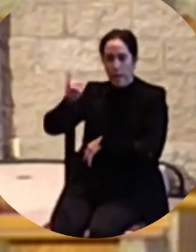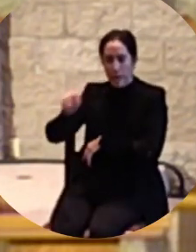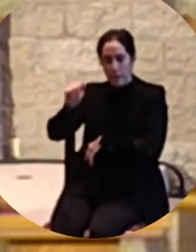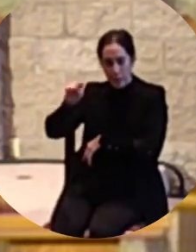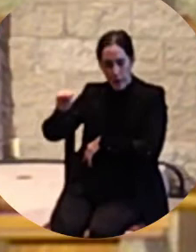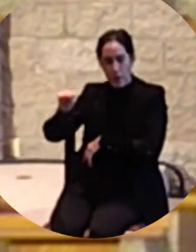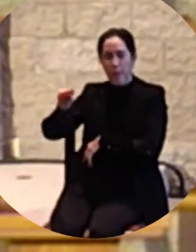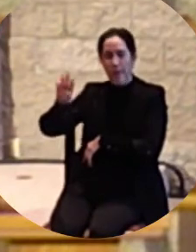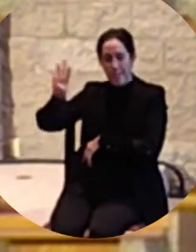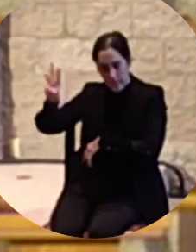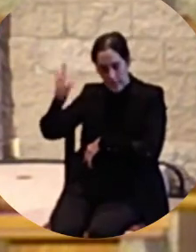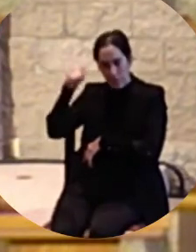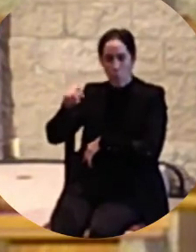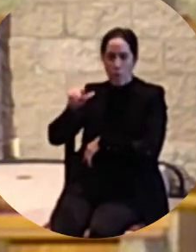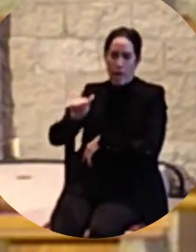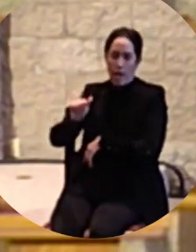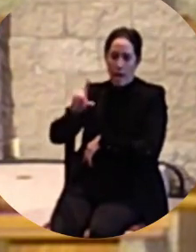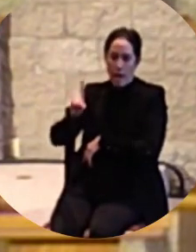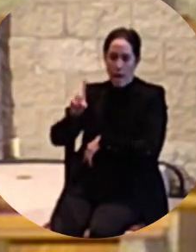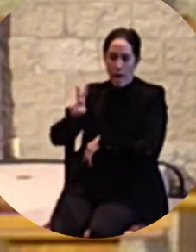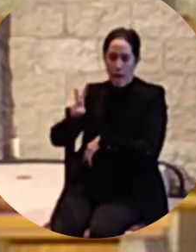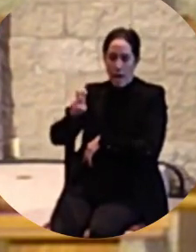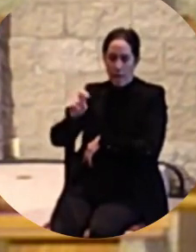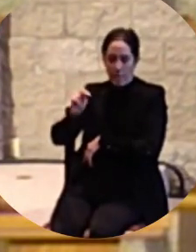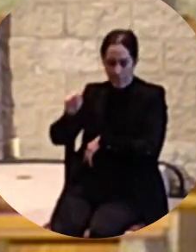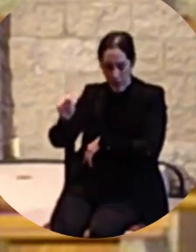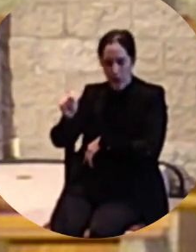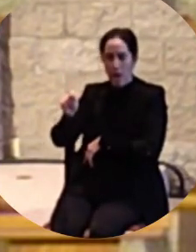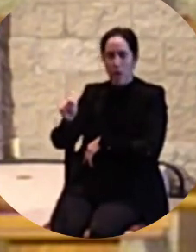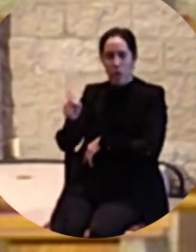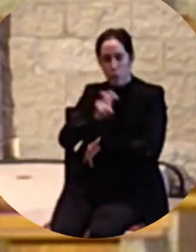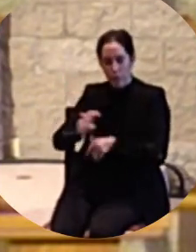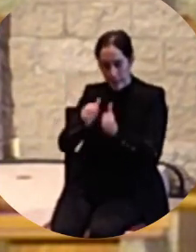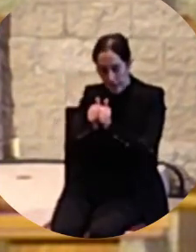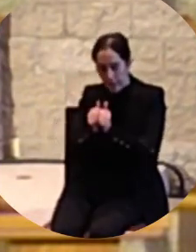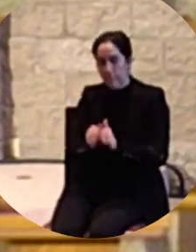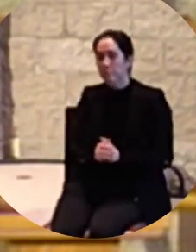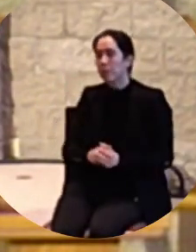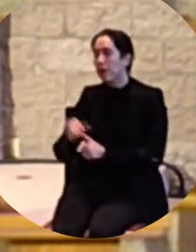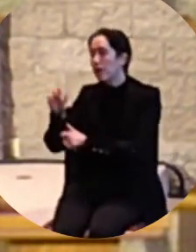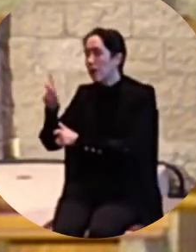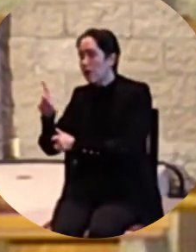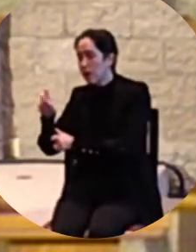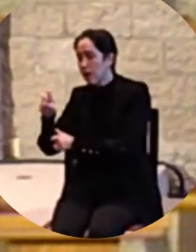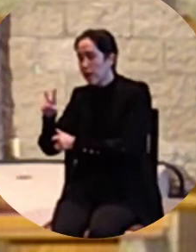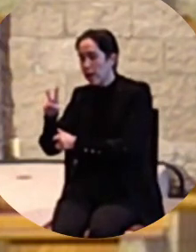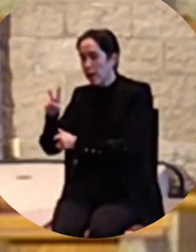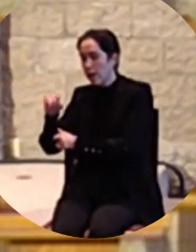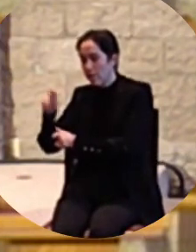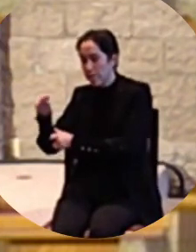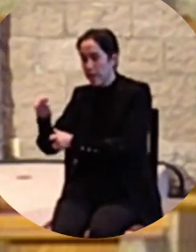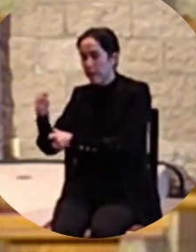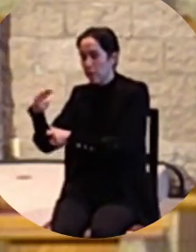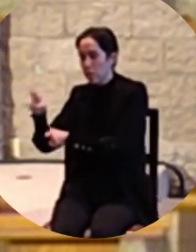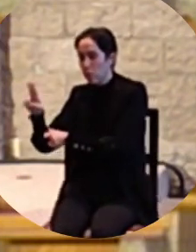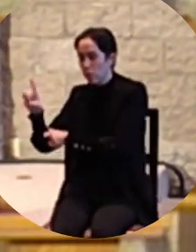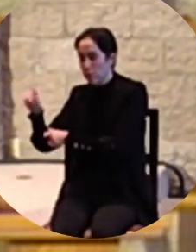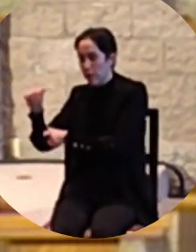And Kevin Hudala teaches a trip to Bethlehem starting December 1st